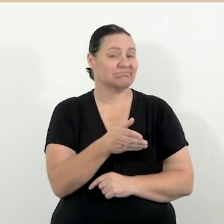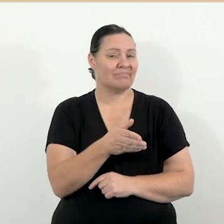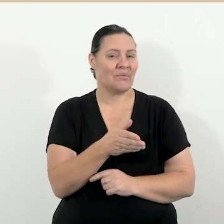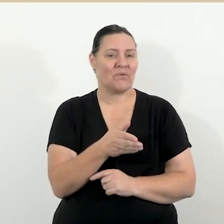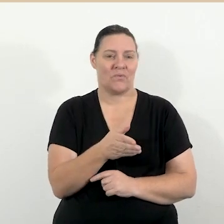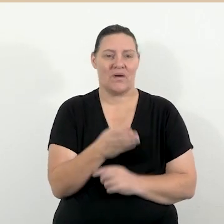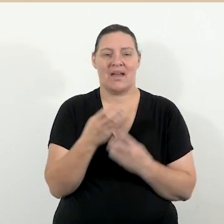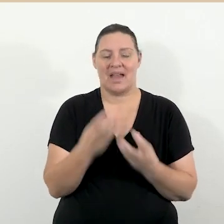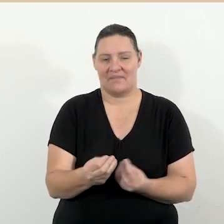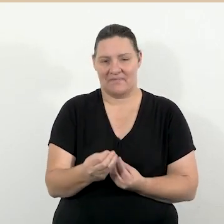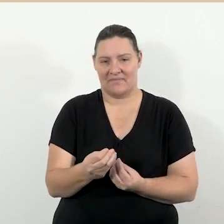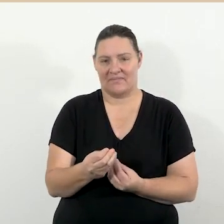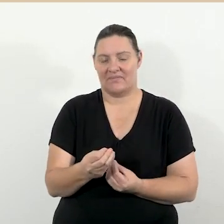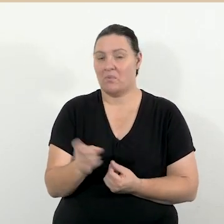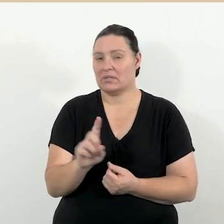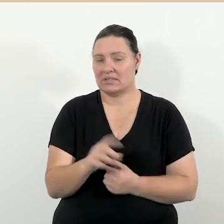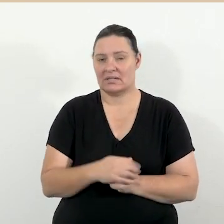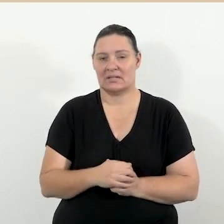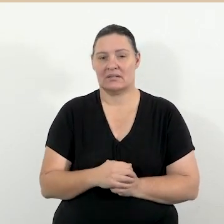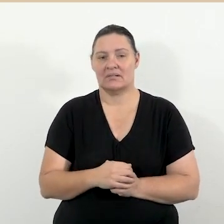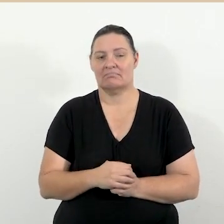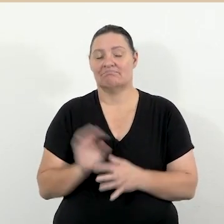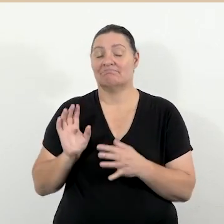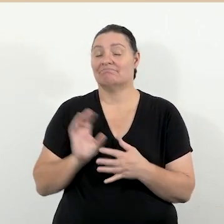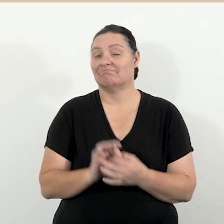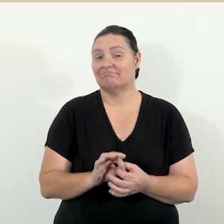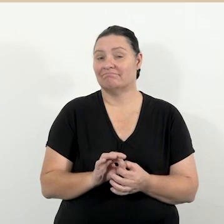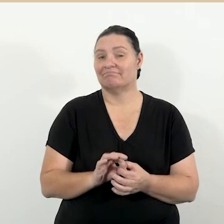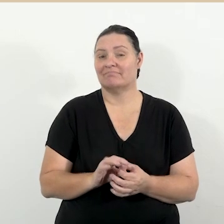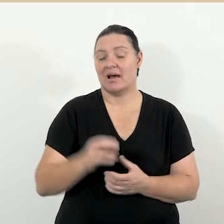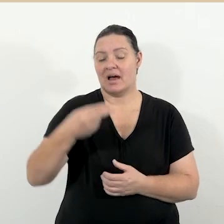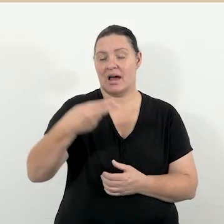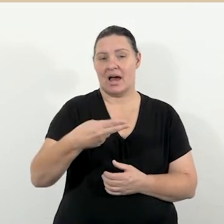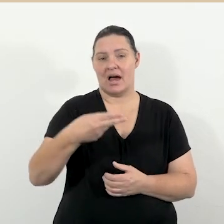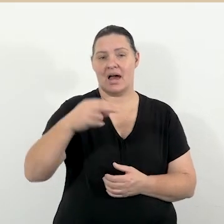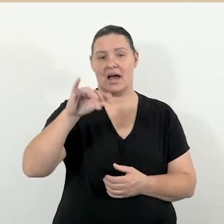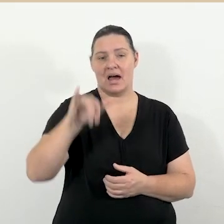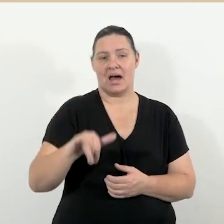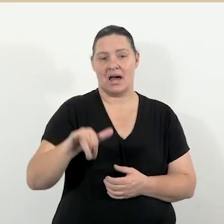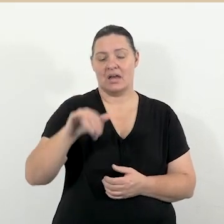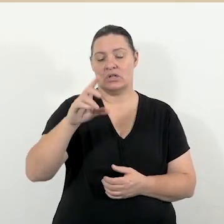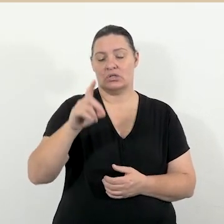is our water. Where there is water, we can associate the water with the